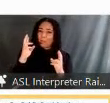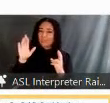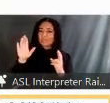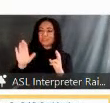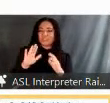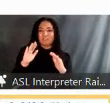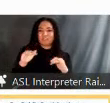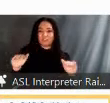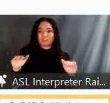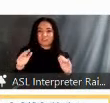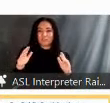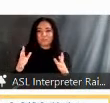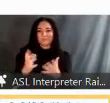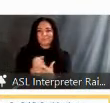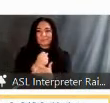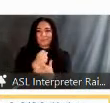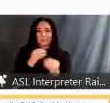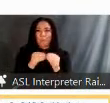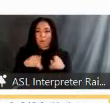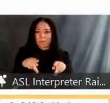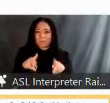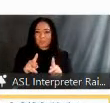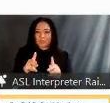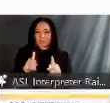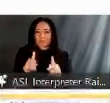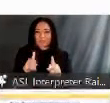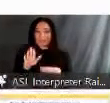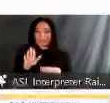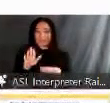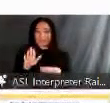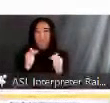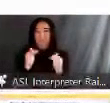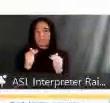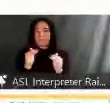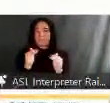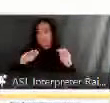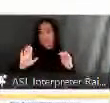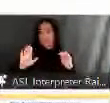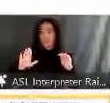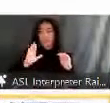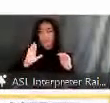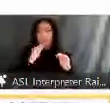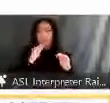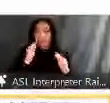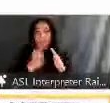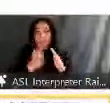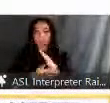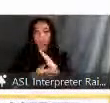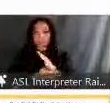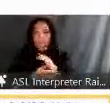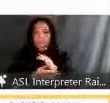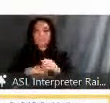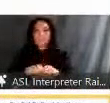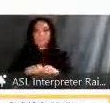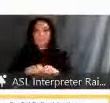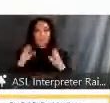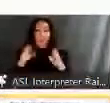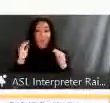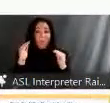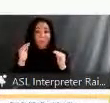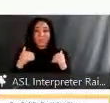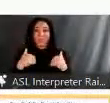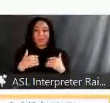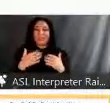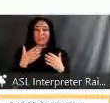more opportunities than they had growing up in their own country, with hopes that they graduate school and have better and more